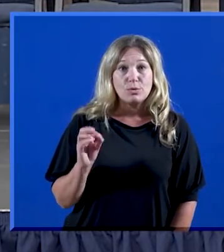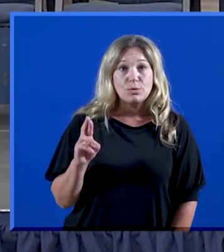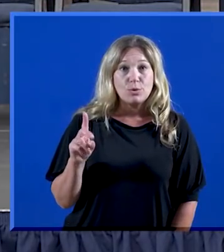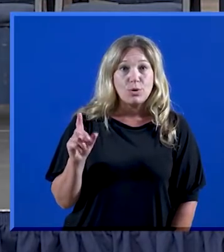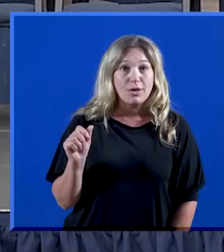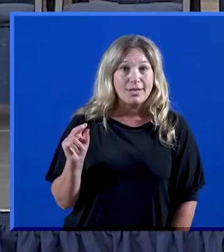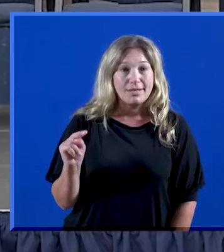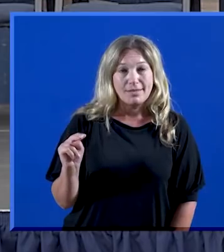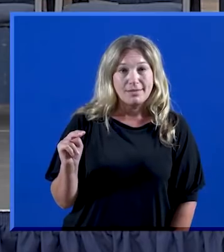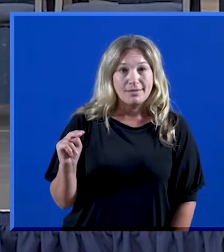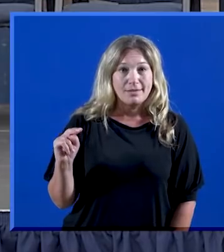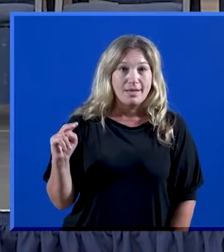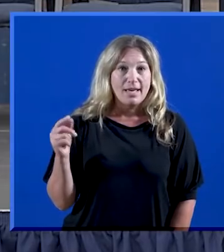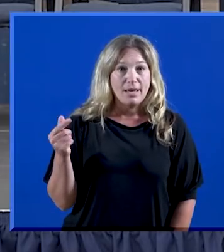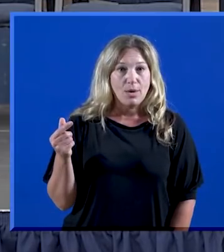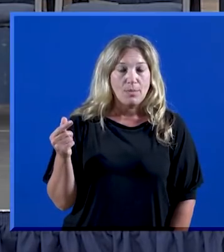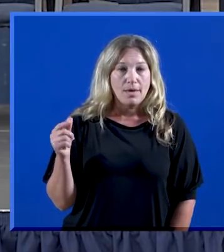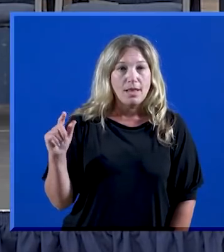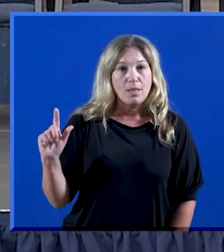Jordan Garibay Lopez.